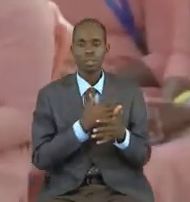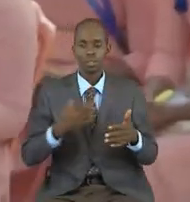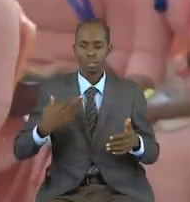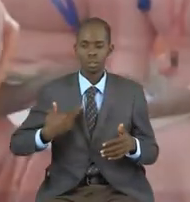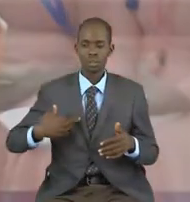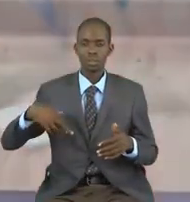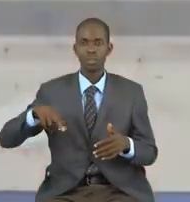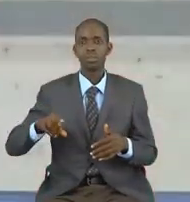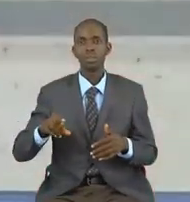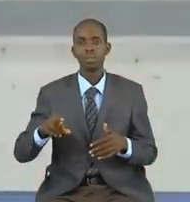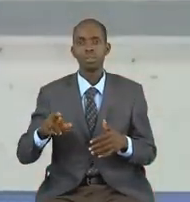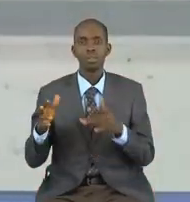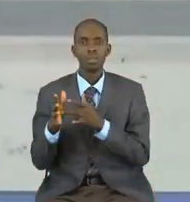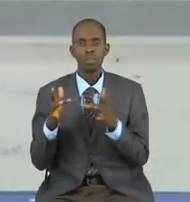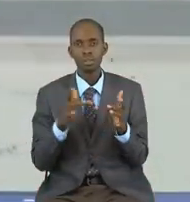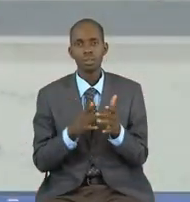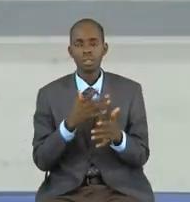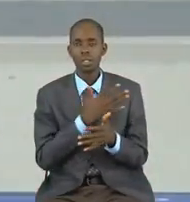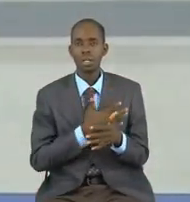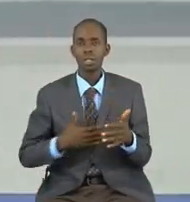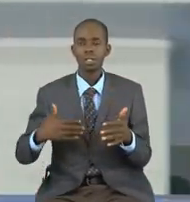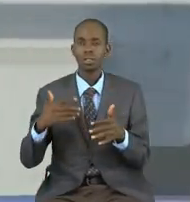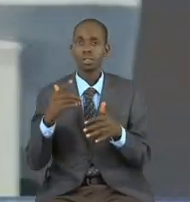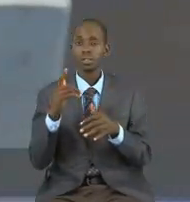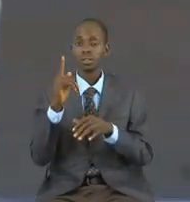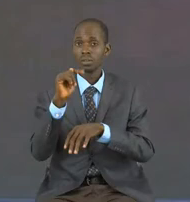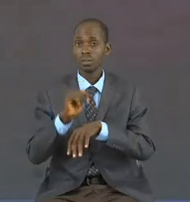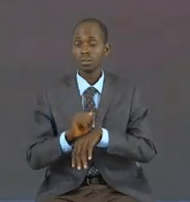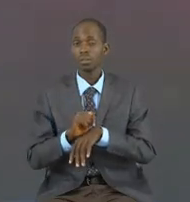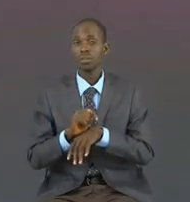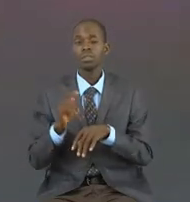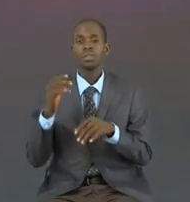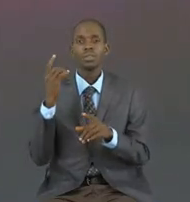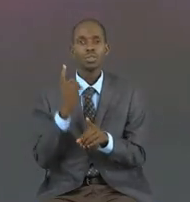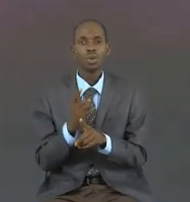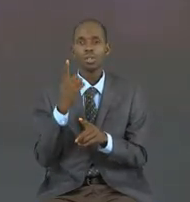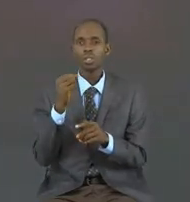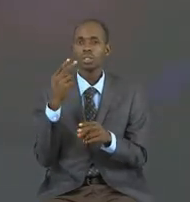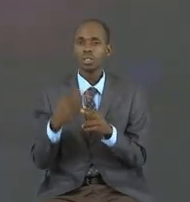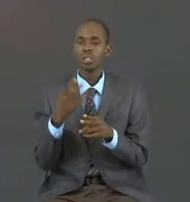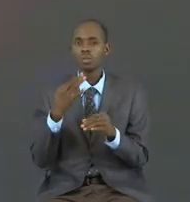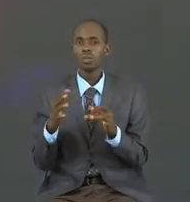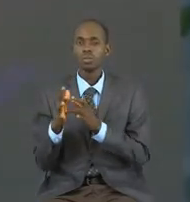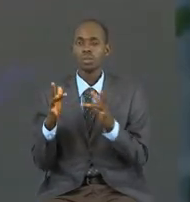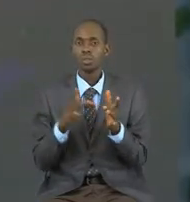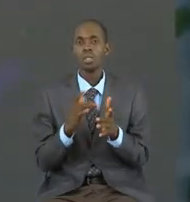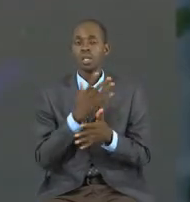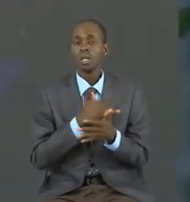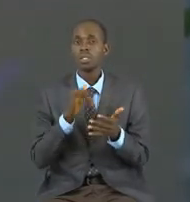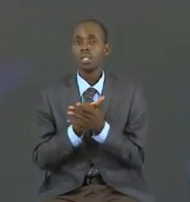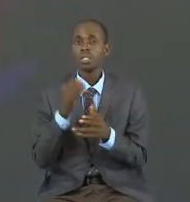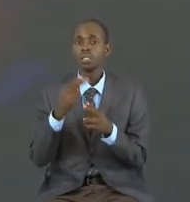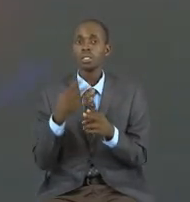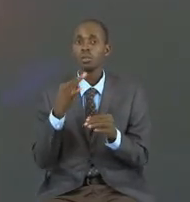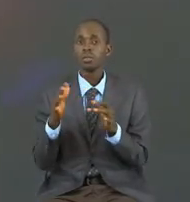Jesus and tradition, just the name of Jesus. And that name of Jesus will